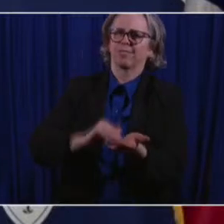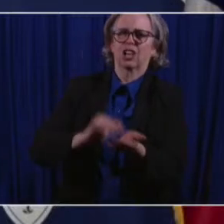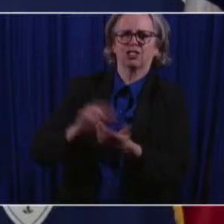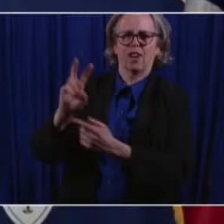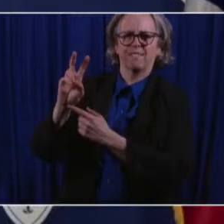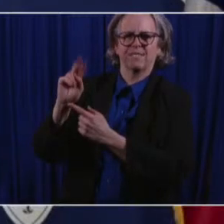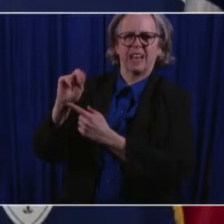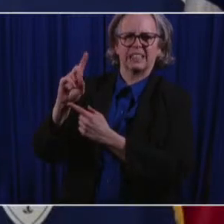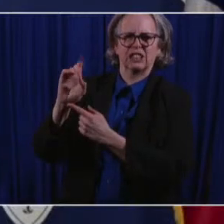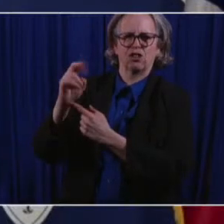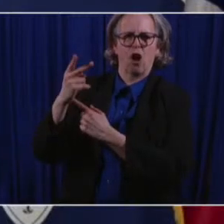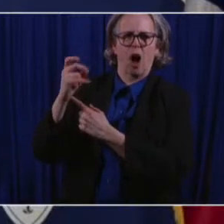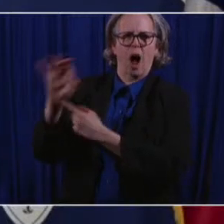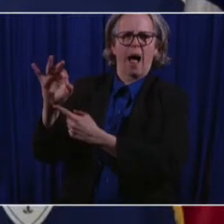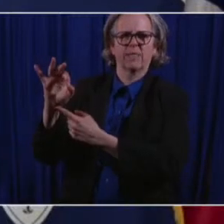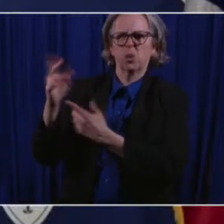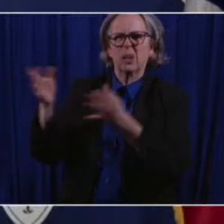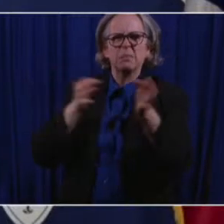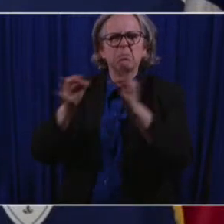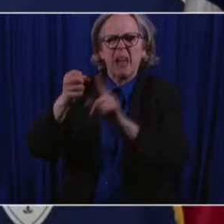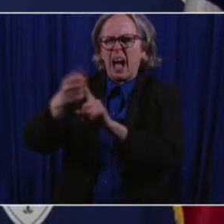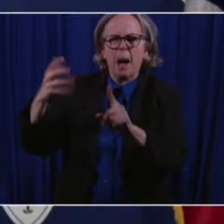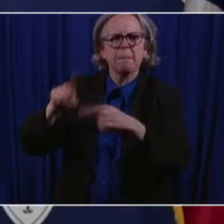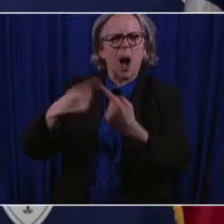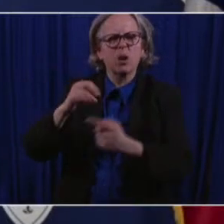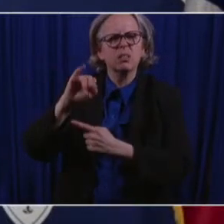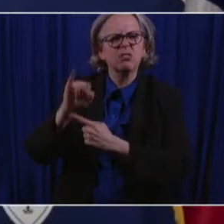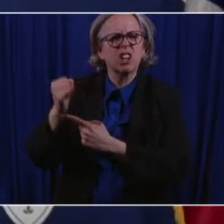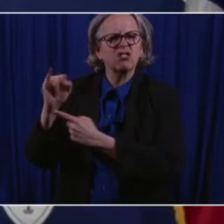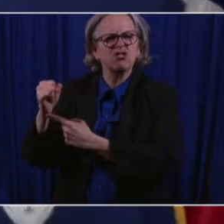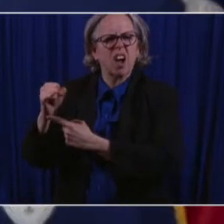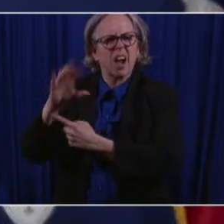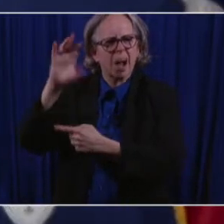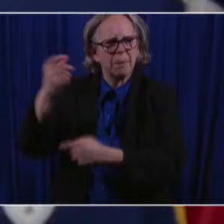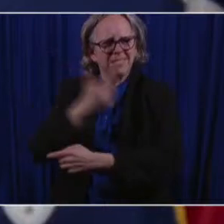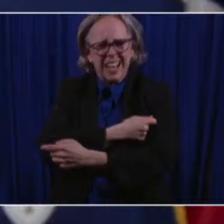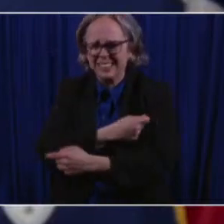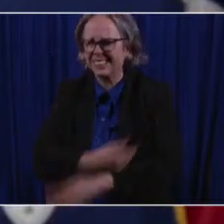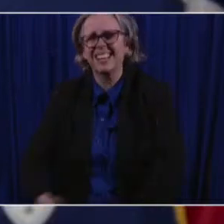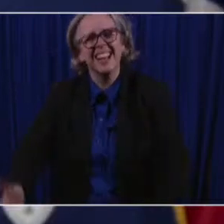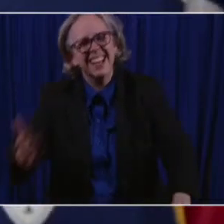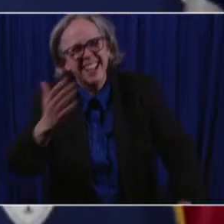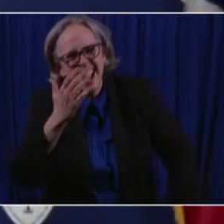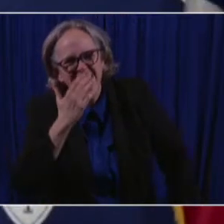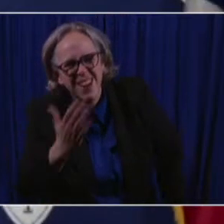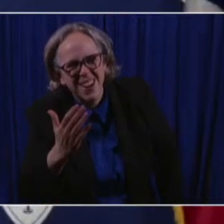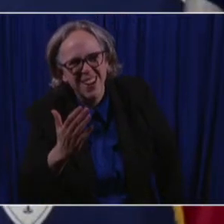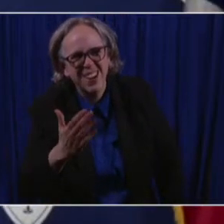Johnson. Doctor? Thank you very much, Governor. Of